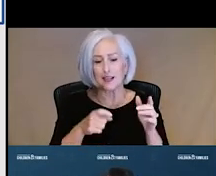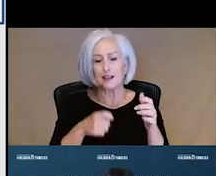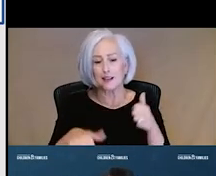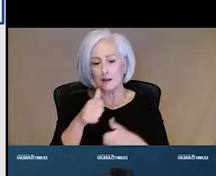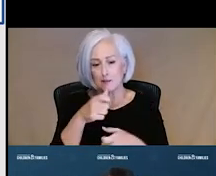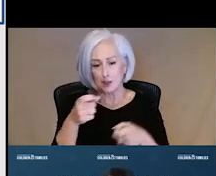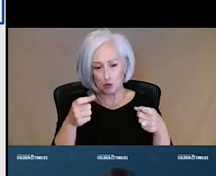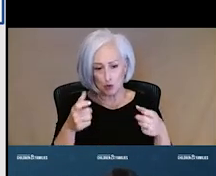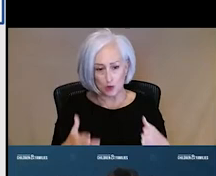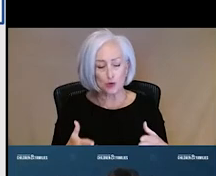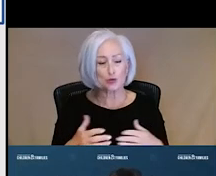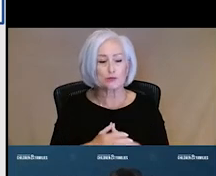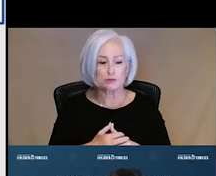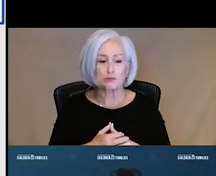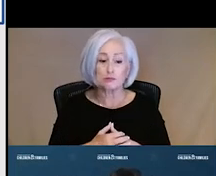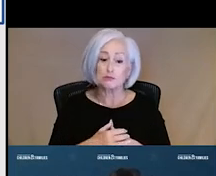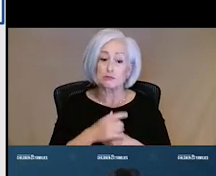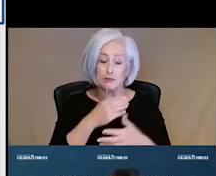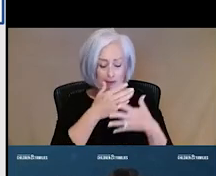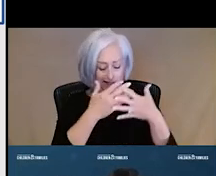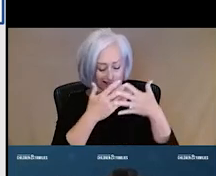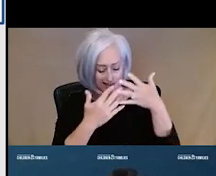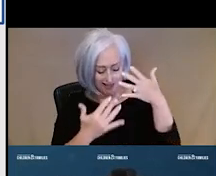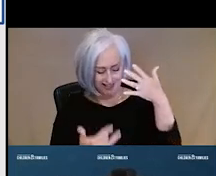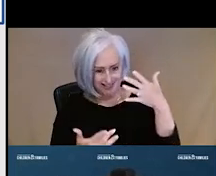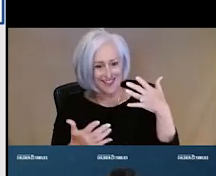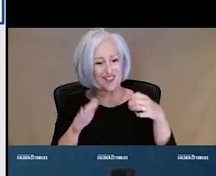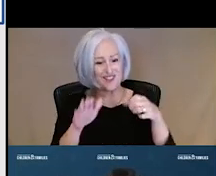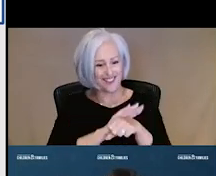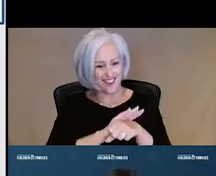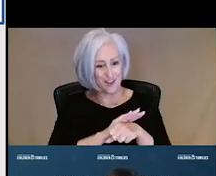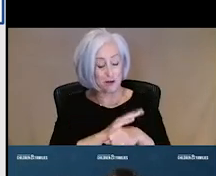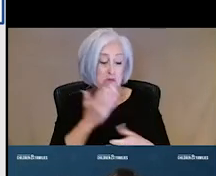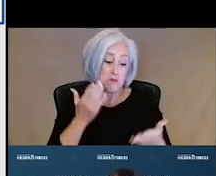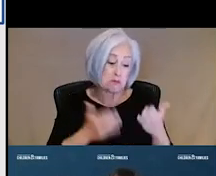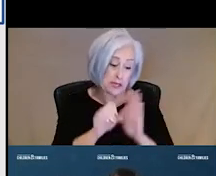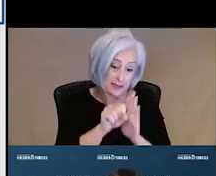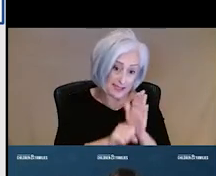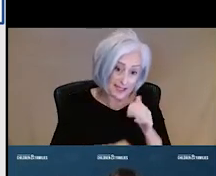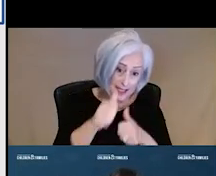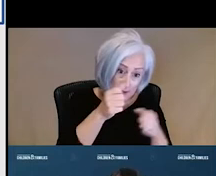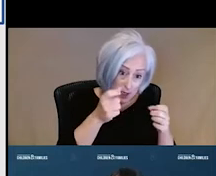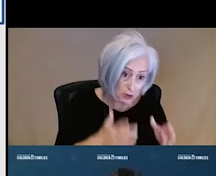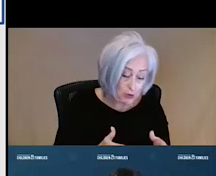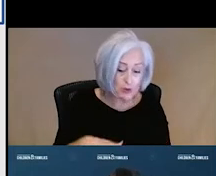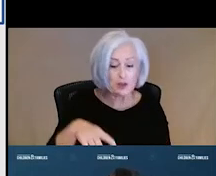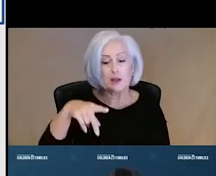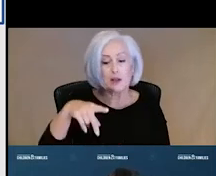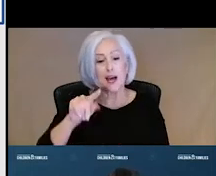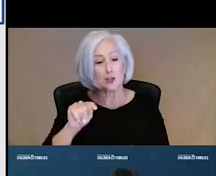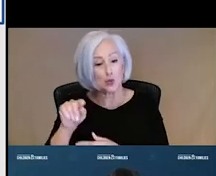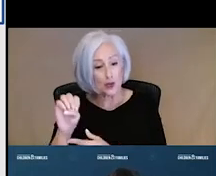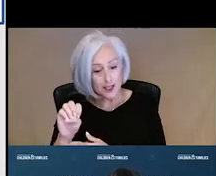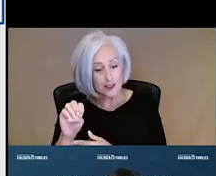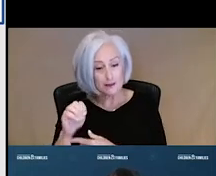So you've got all the bases covered. Perhaps your state administrator or the pass-through entity who is responsible for